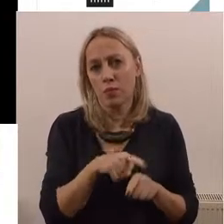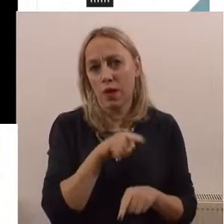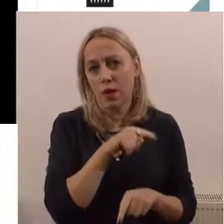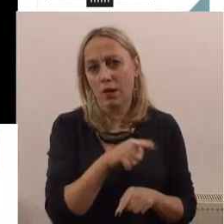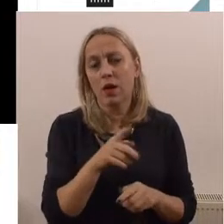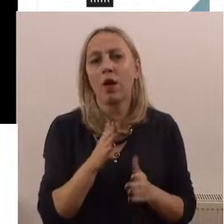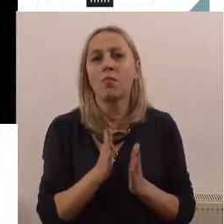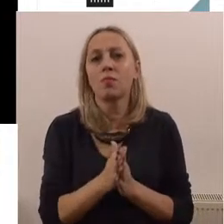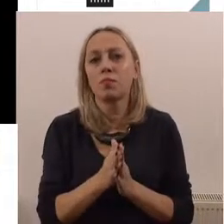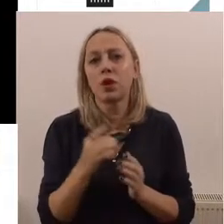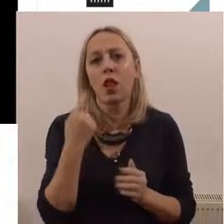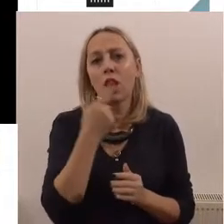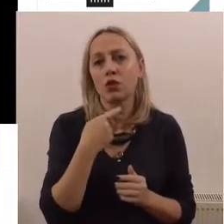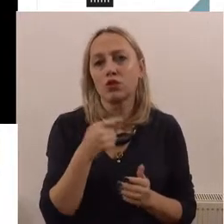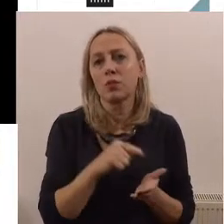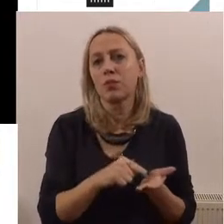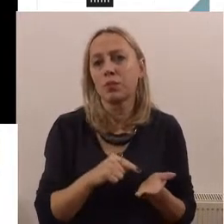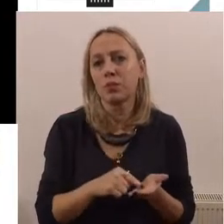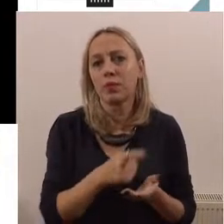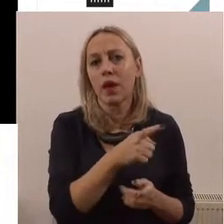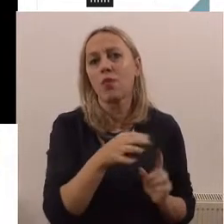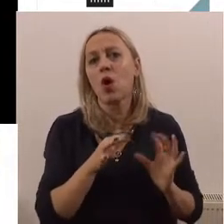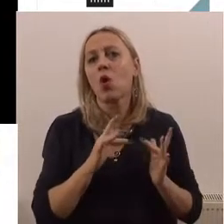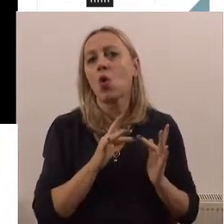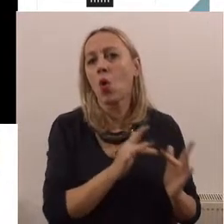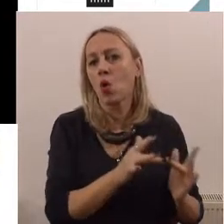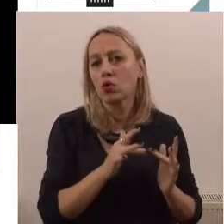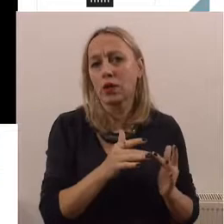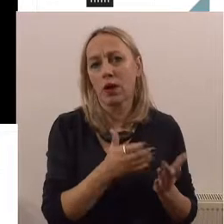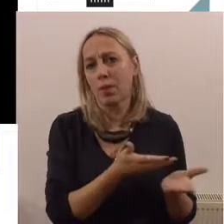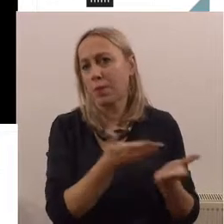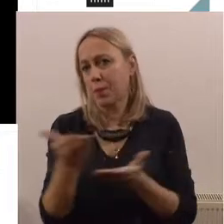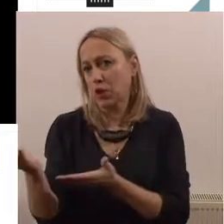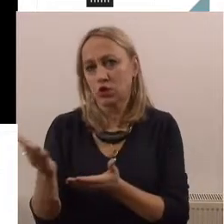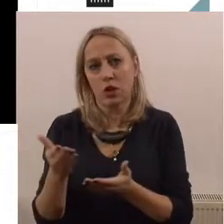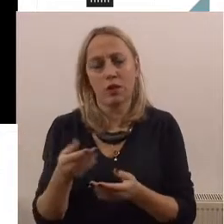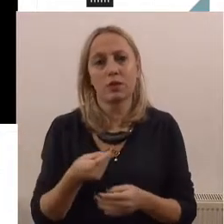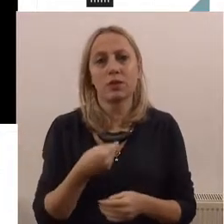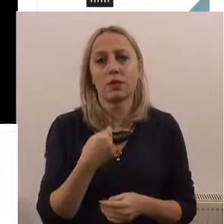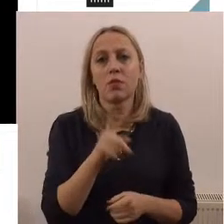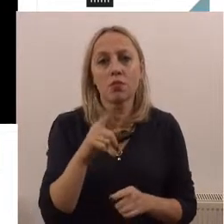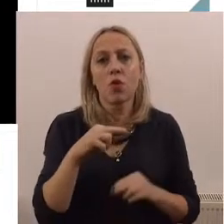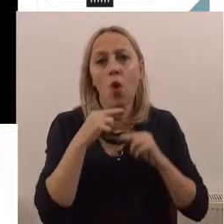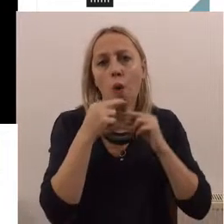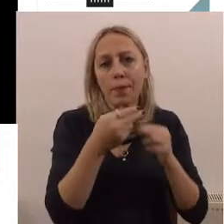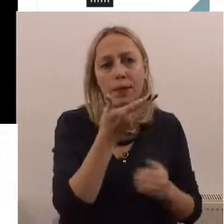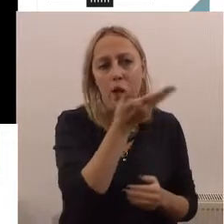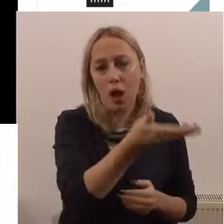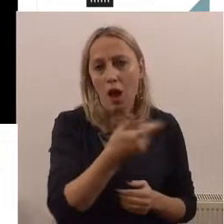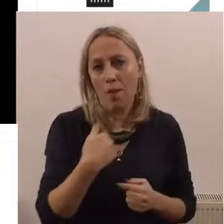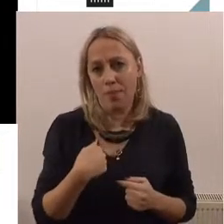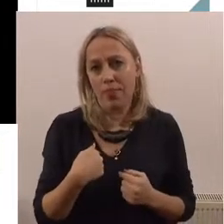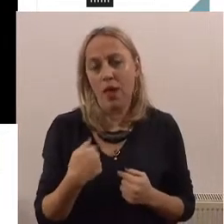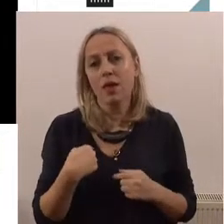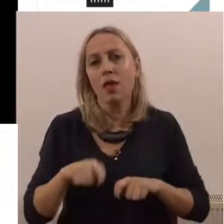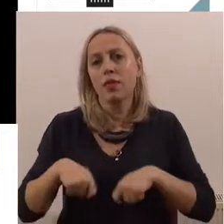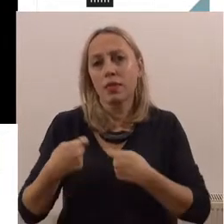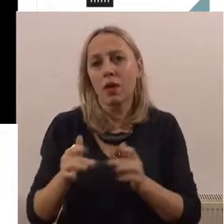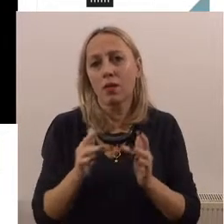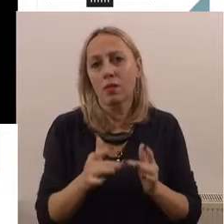So if you have any questions, she asked me to provide her contacts to